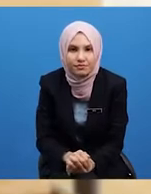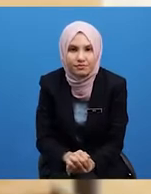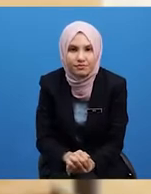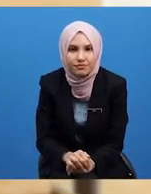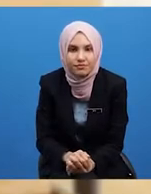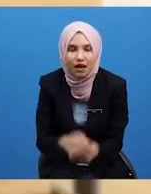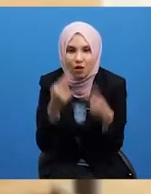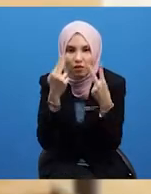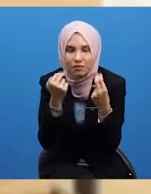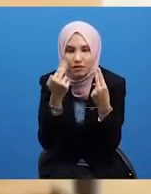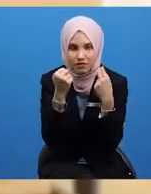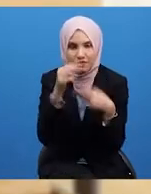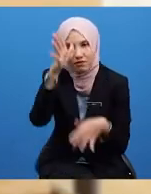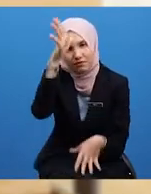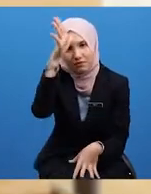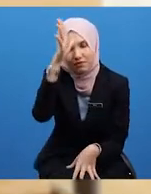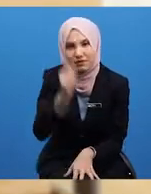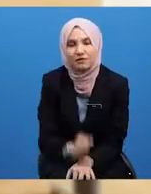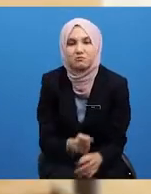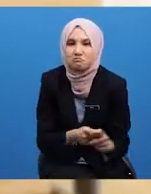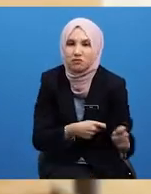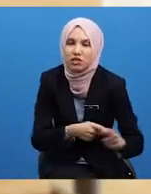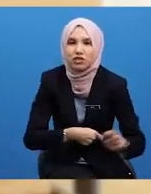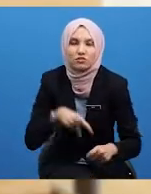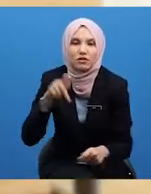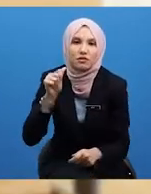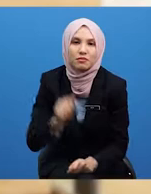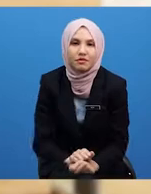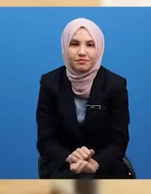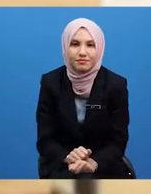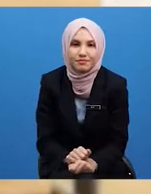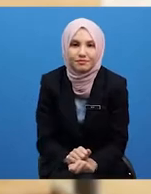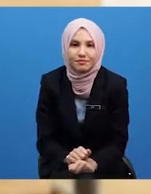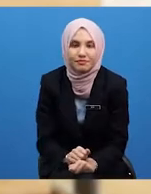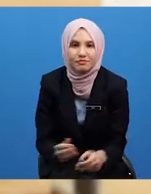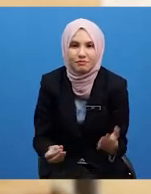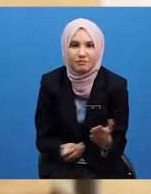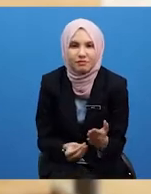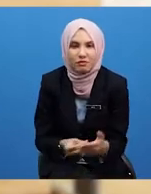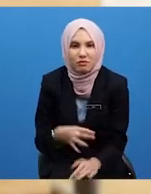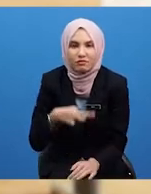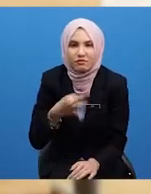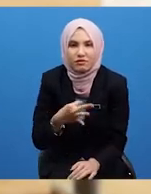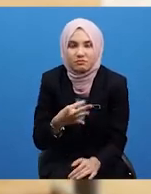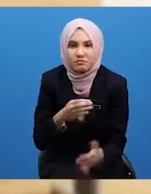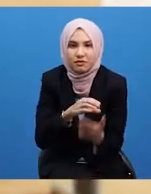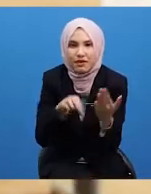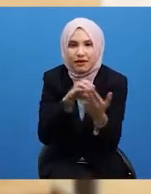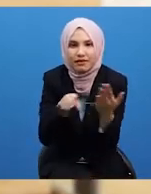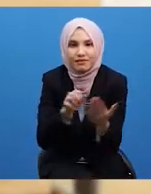I would be sad if my father treats me like Pa. Can we add how we feel in this paragraph?